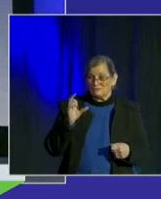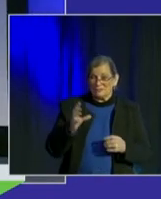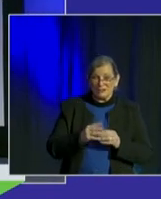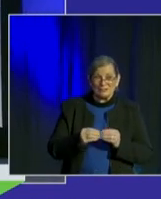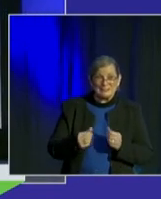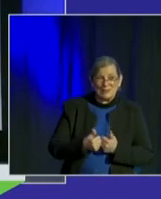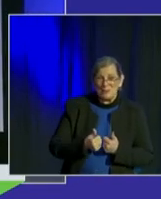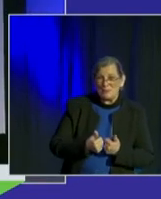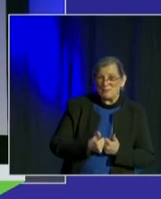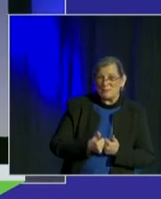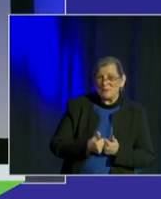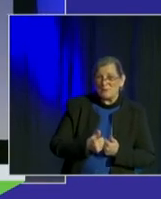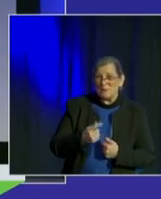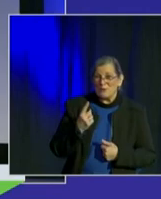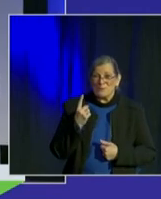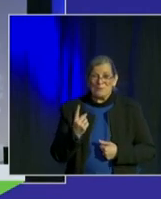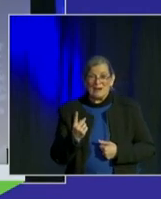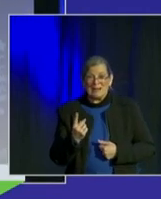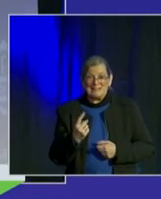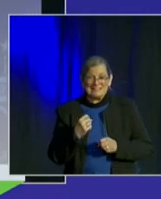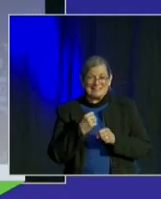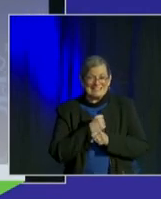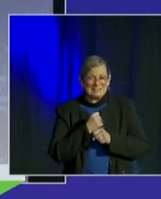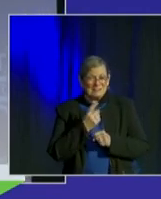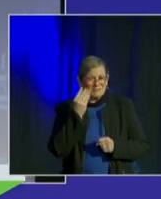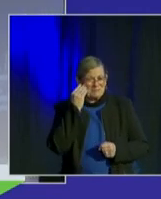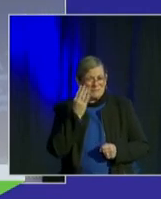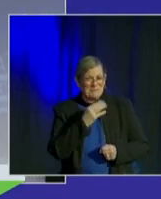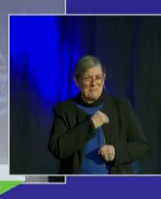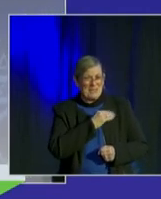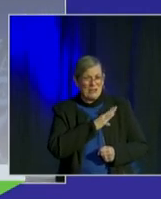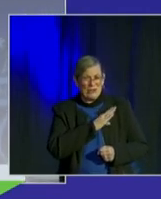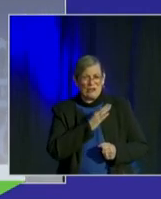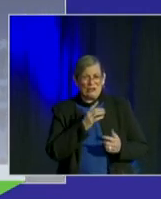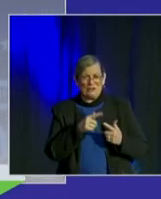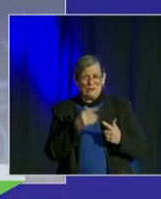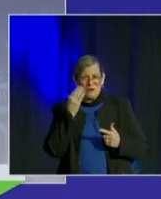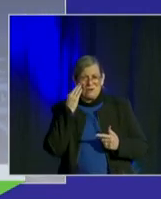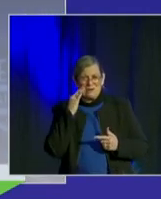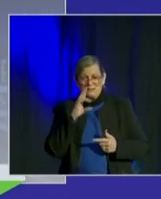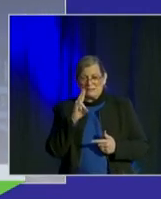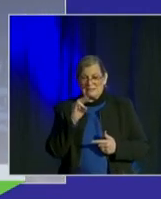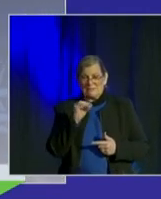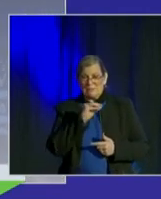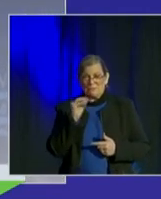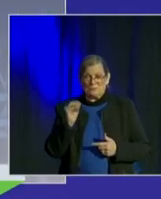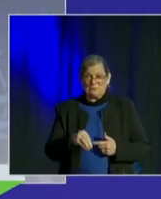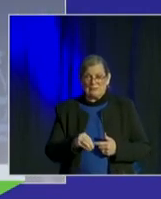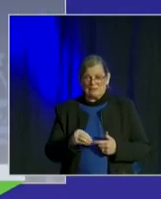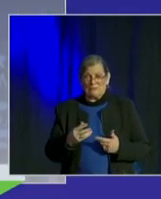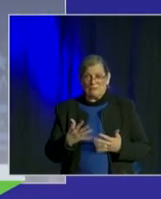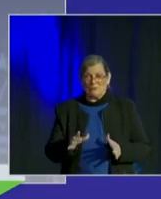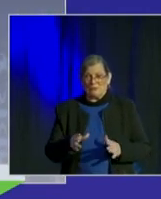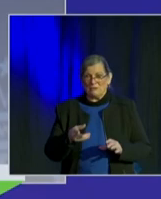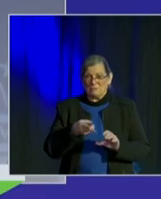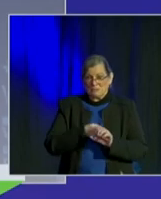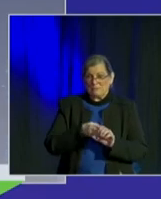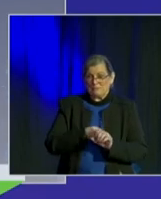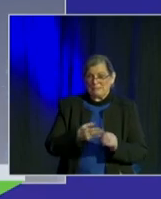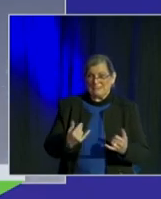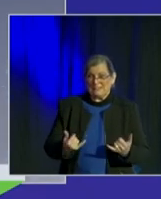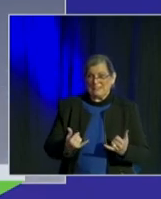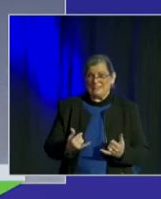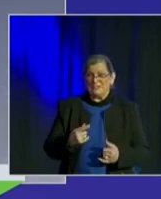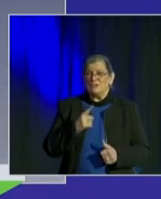data statistic I want to let the mayor know about is over 70% of those that participated today said this was their first budget engagement forum. So we thank you